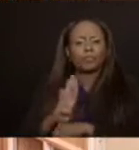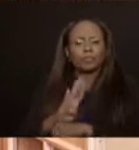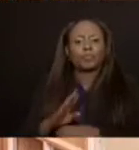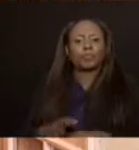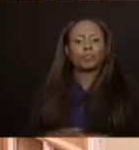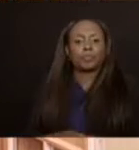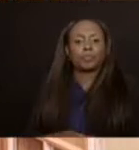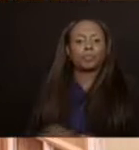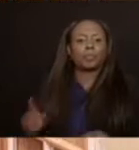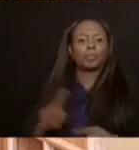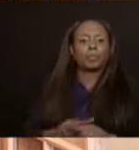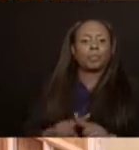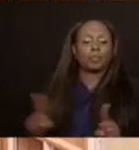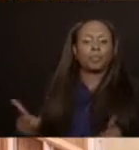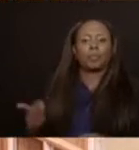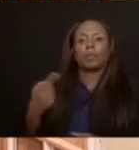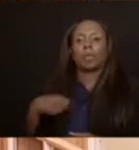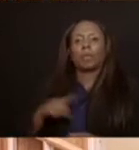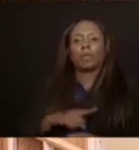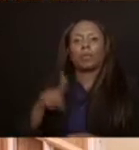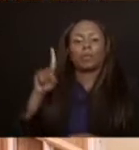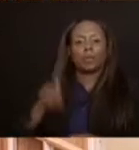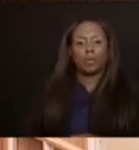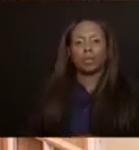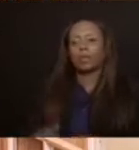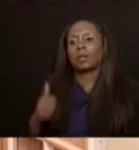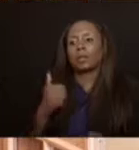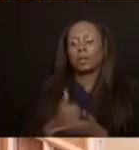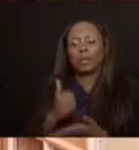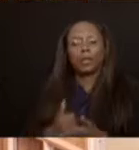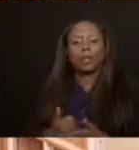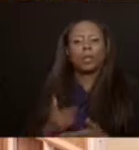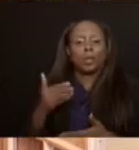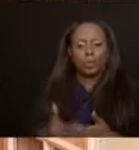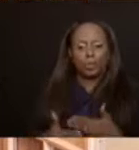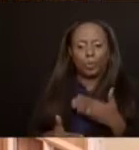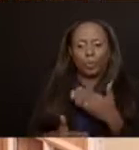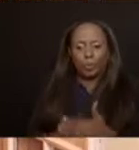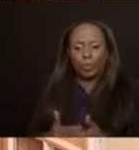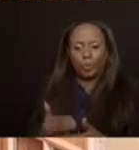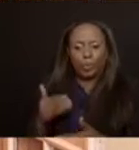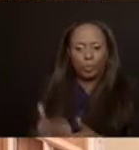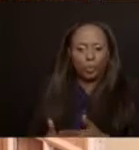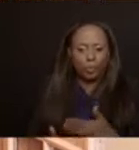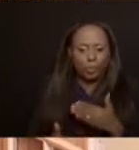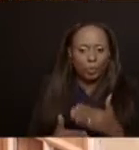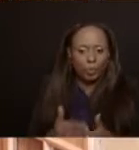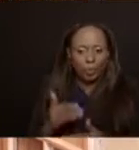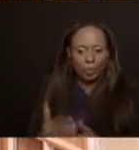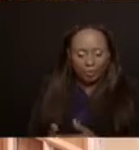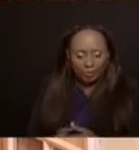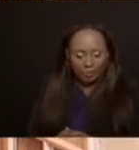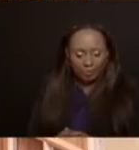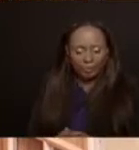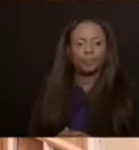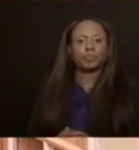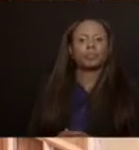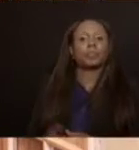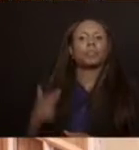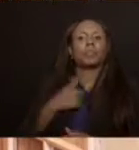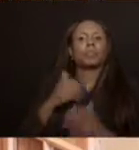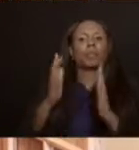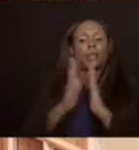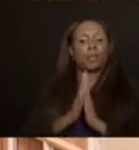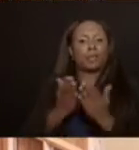Barbadians must literally help take the country step by step by step by step. I'm asking you, each of